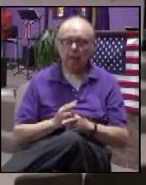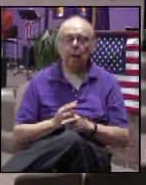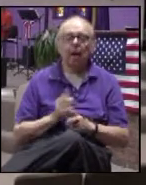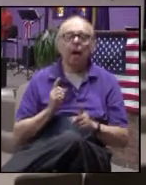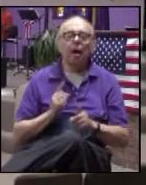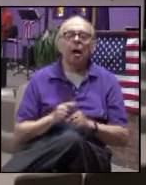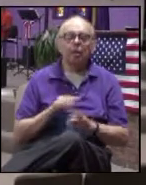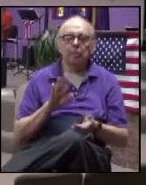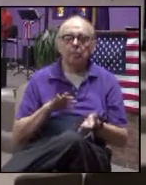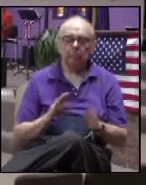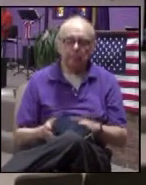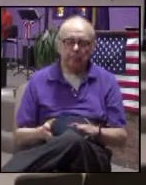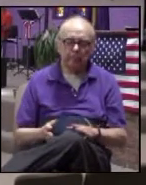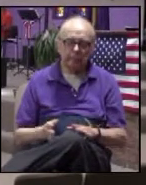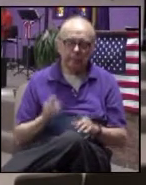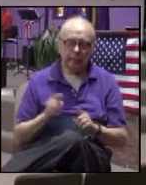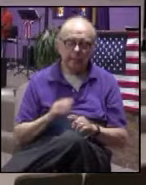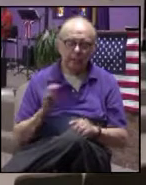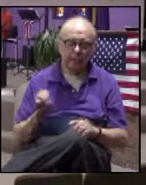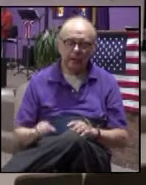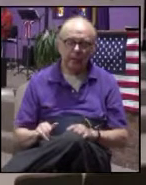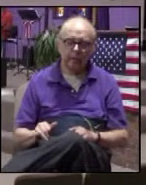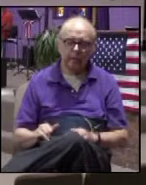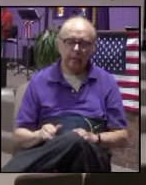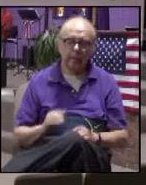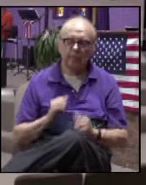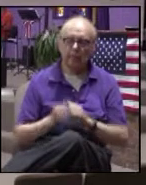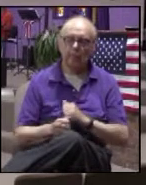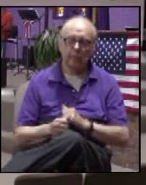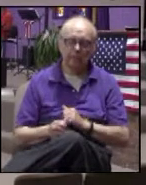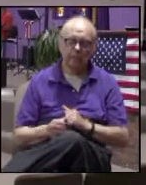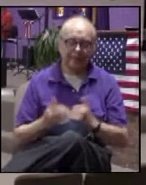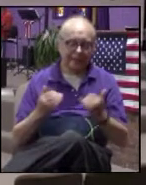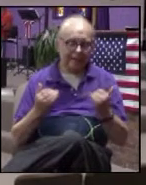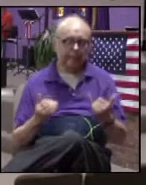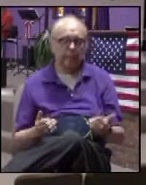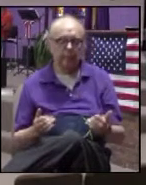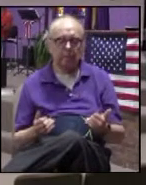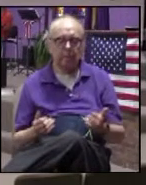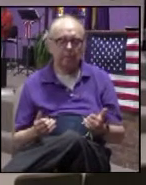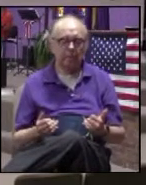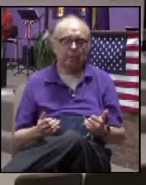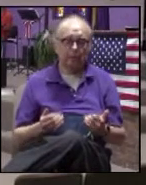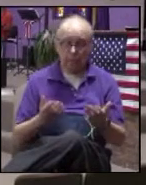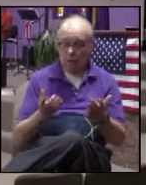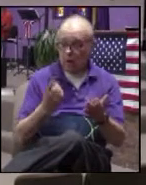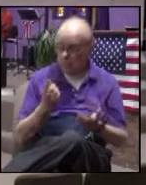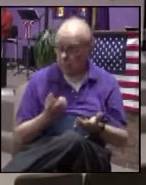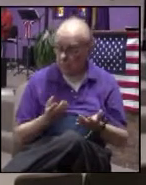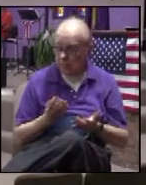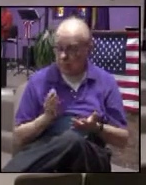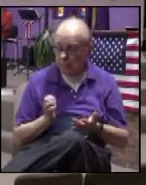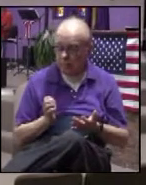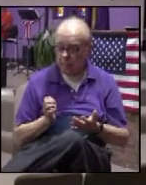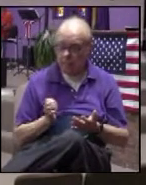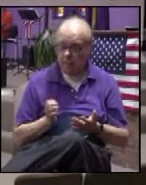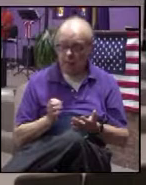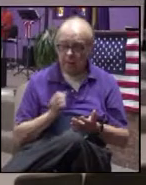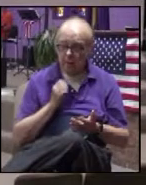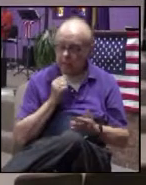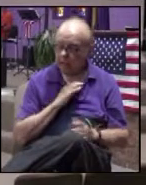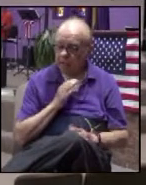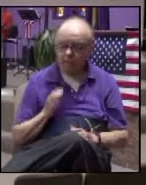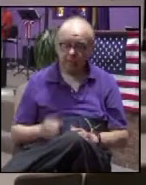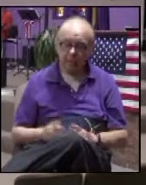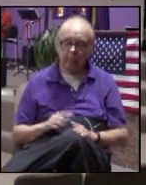keep keeping those until eternity has passed. So today, are you willing to be not a Christian,